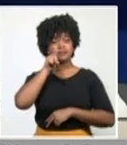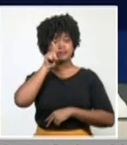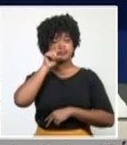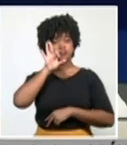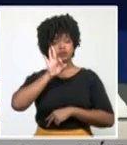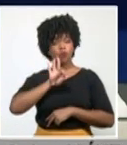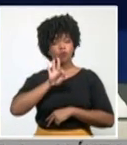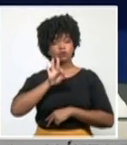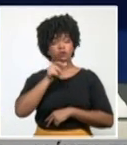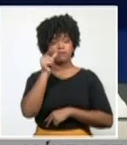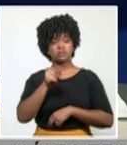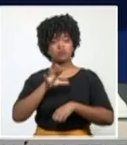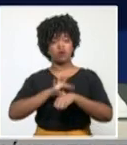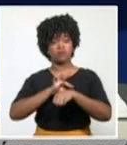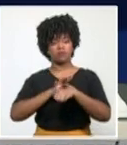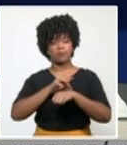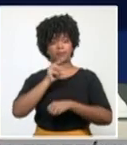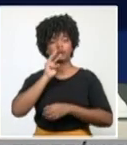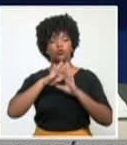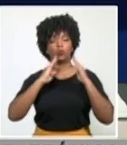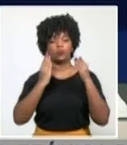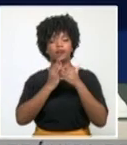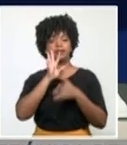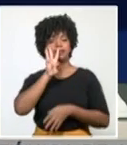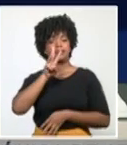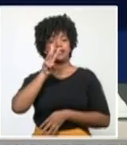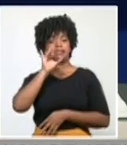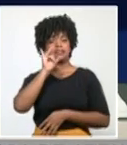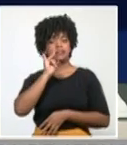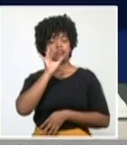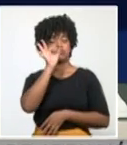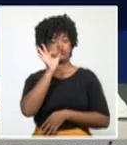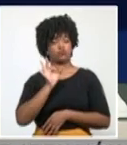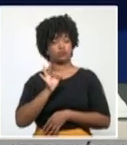8 cases. And of these 8 cases of Villa Clara,